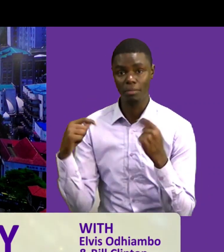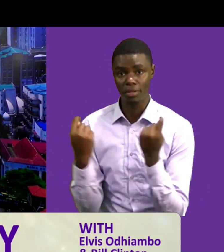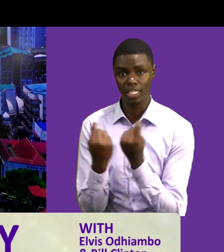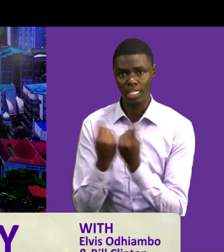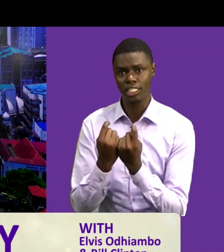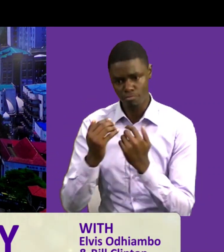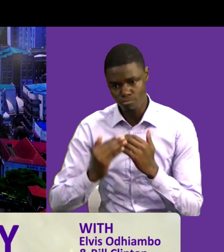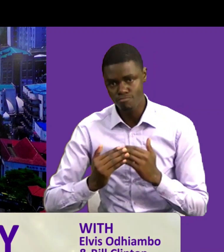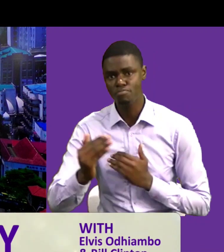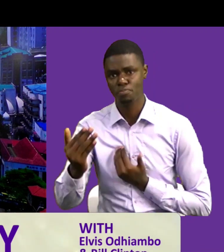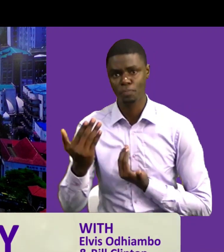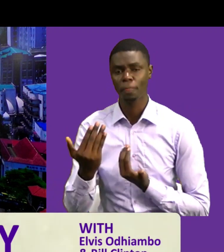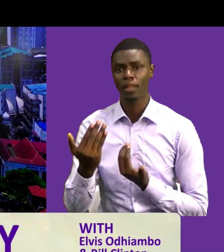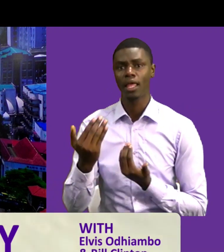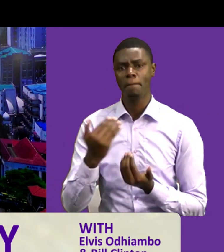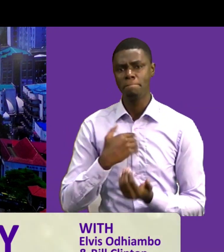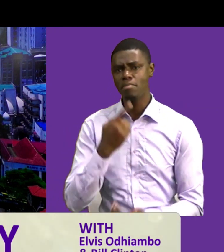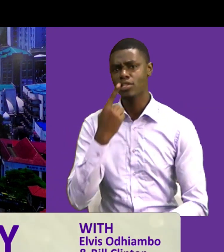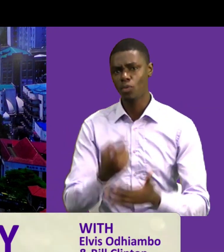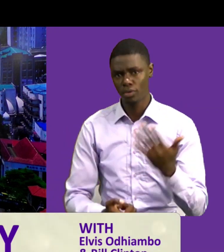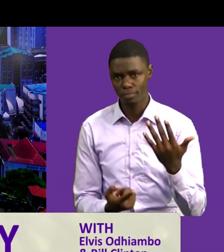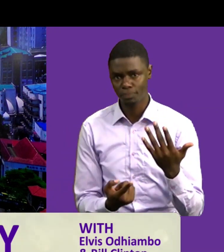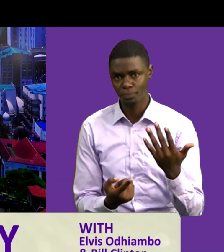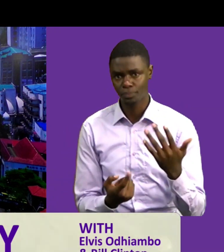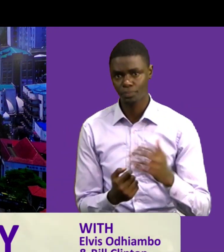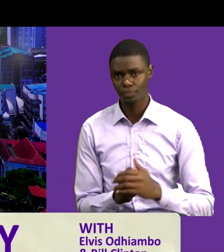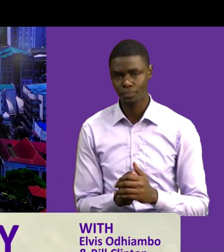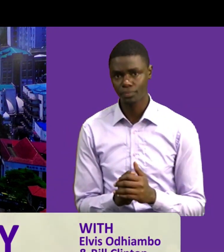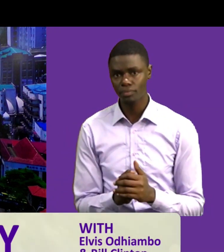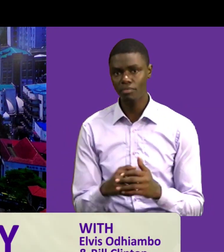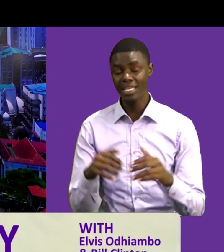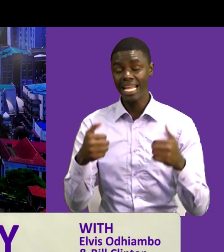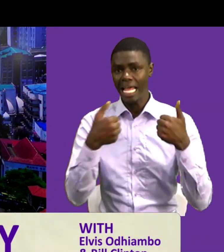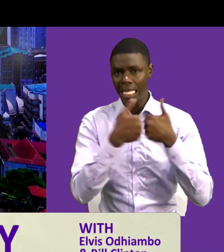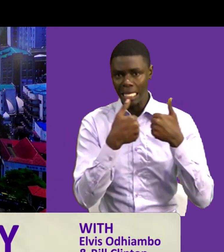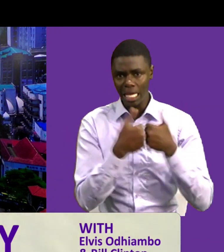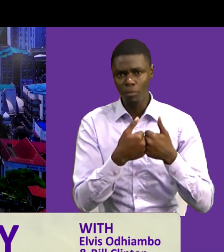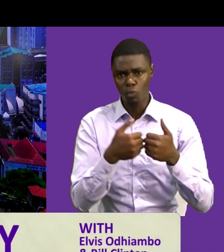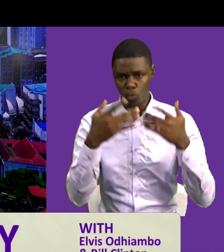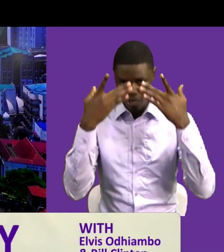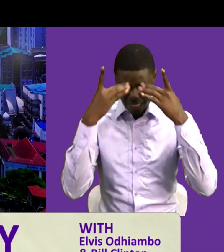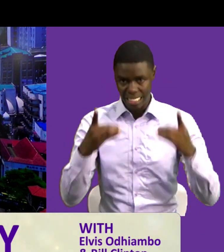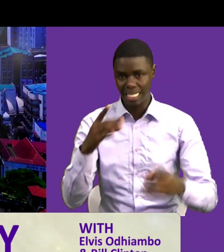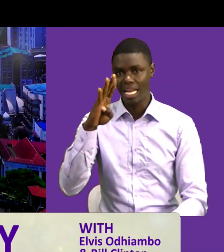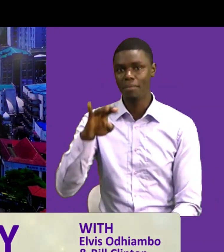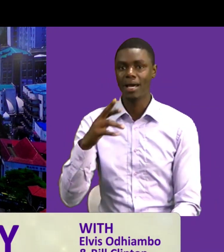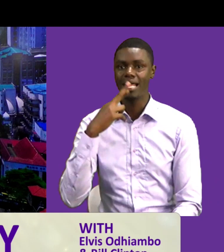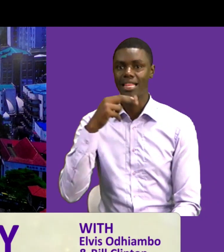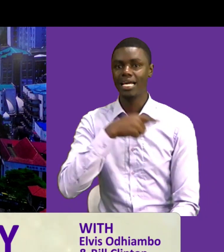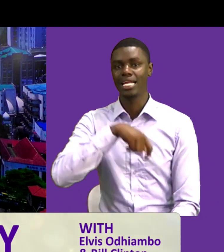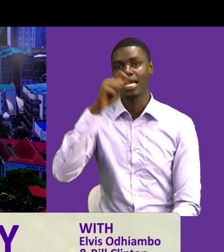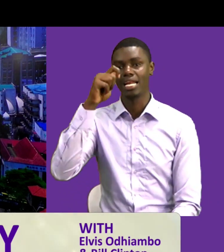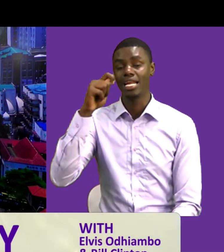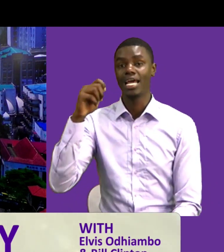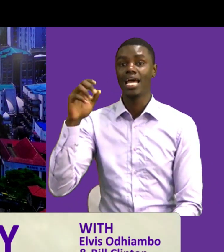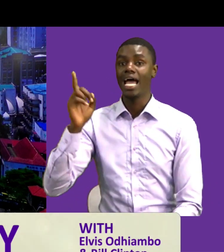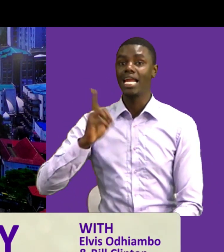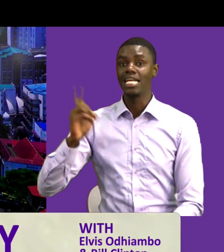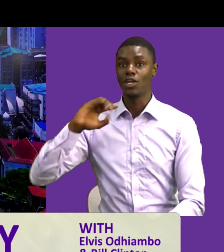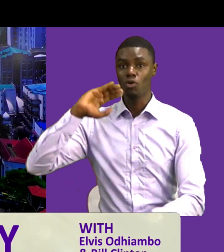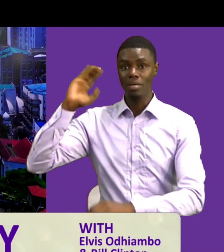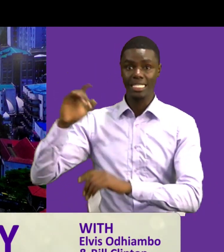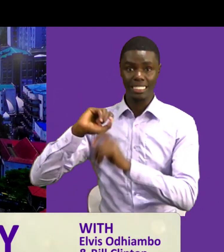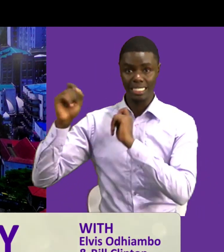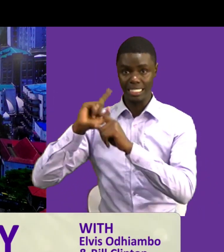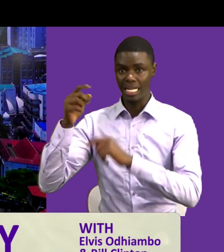team go ahead. And I will say that the game was decided by a red card. Nairobi City Stars had